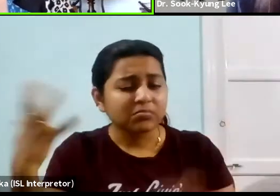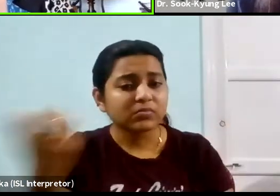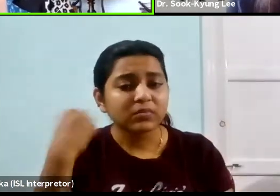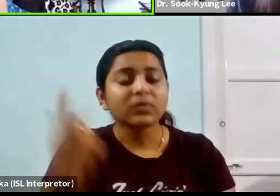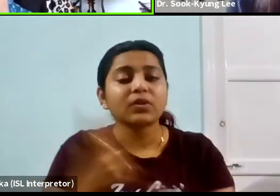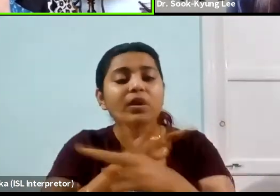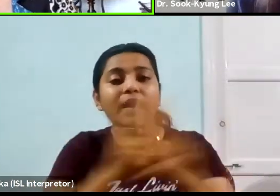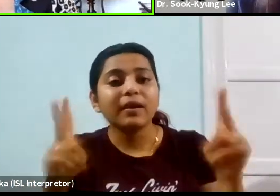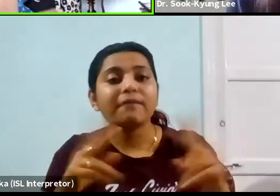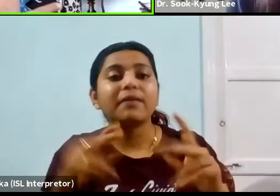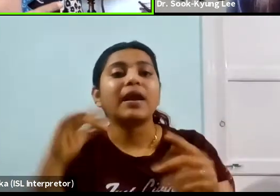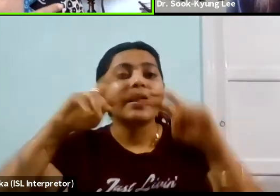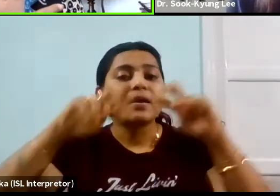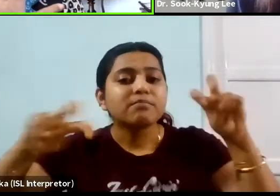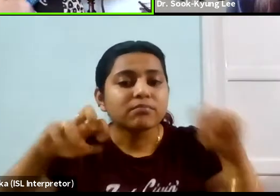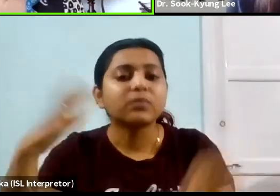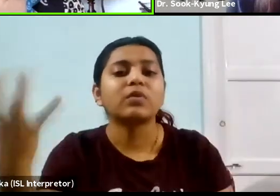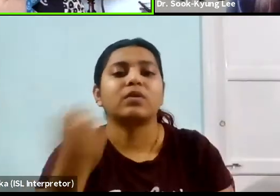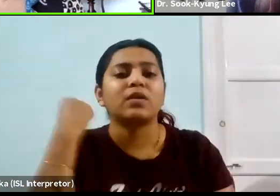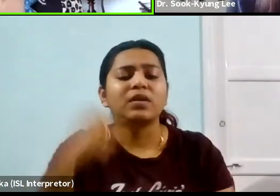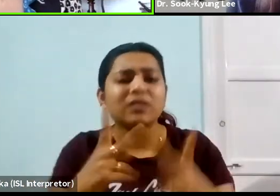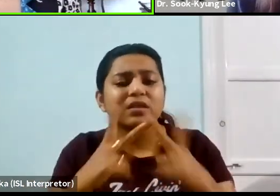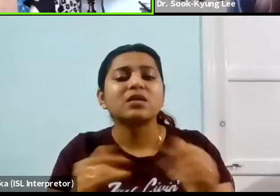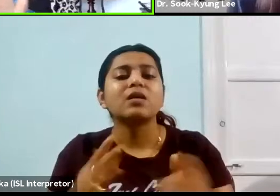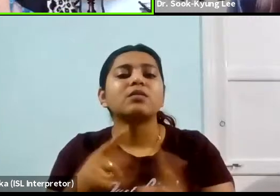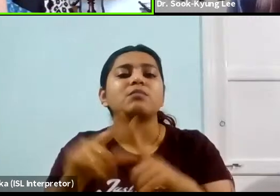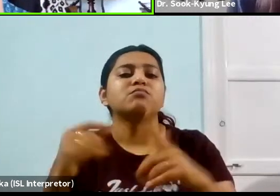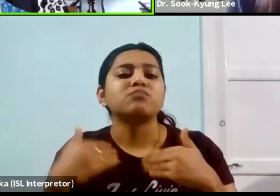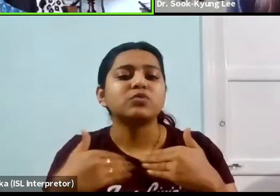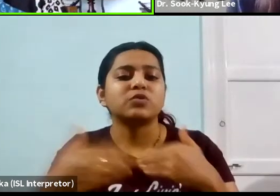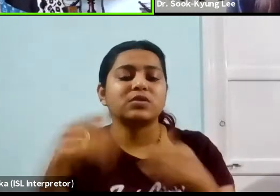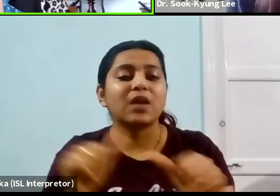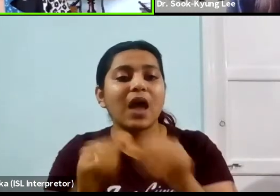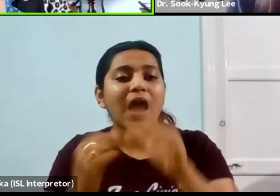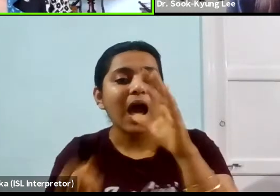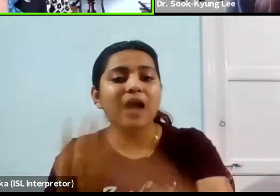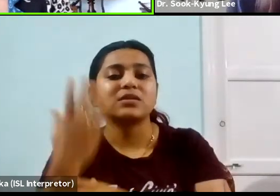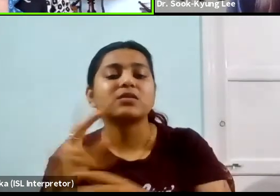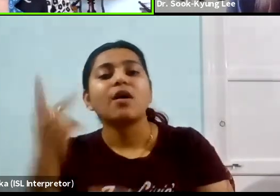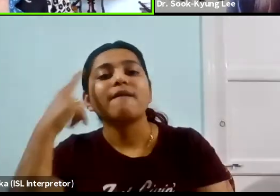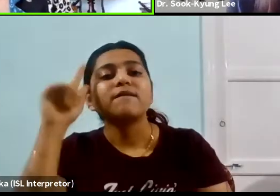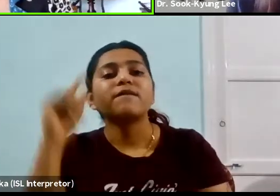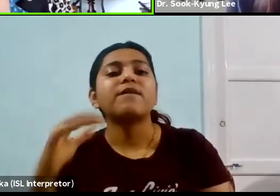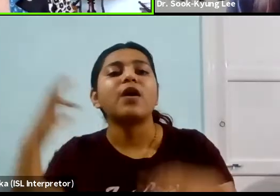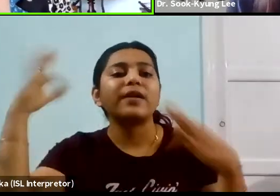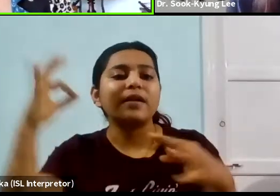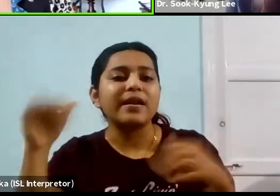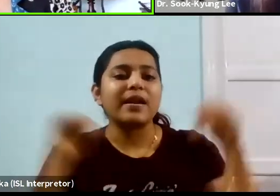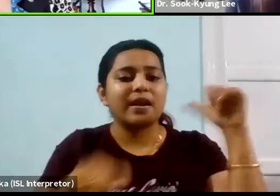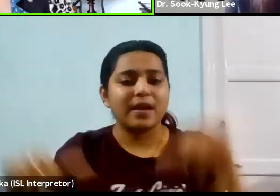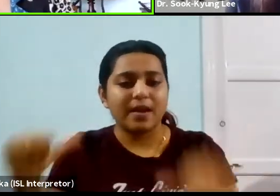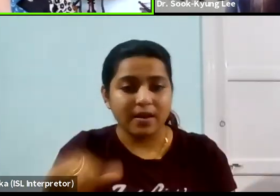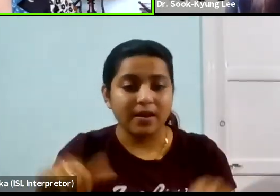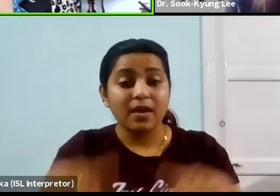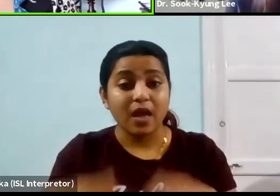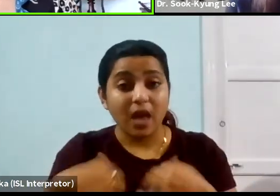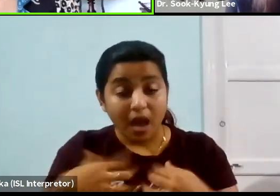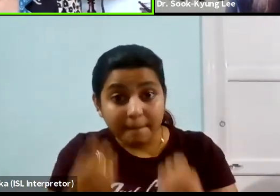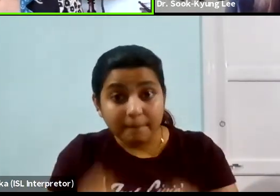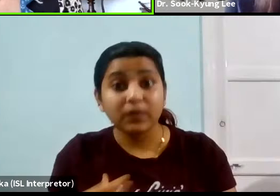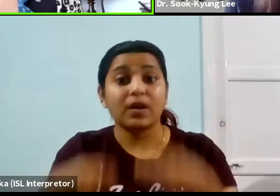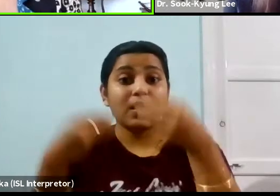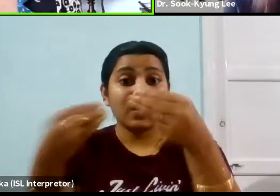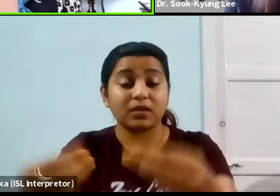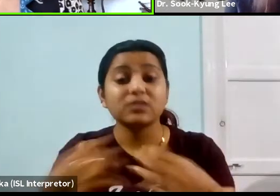curatorial innovation, overseeing its strategic vision and associated programming. Prior to her role at Tate